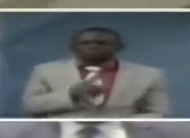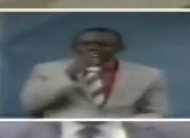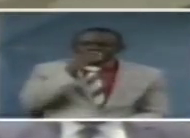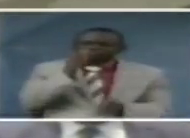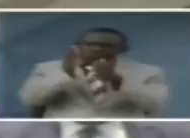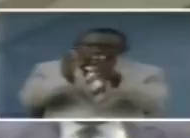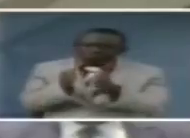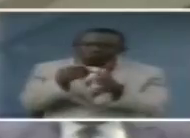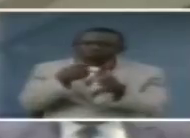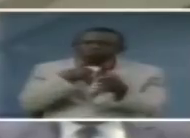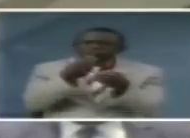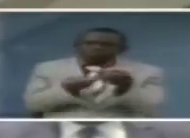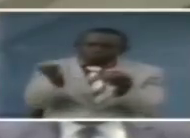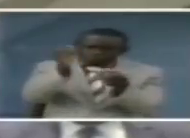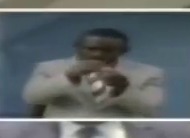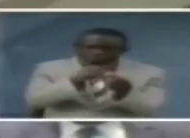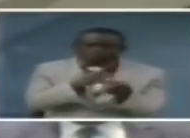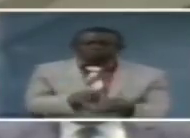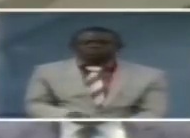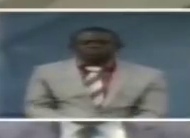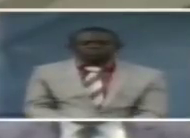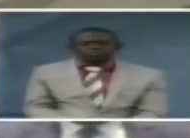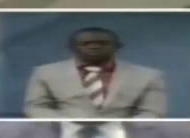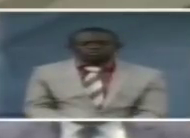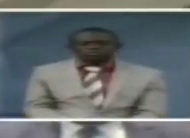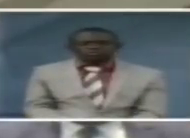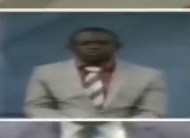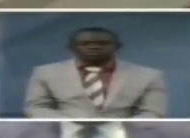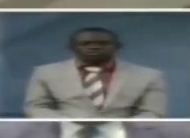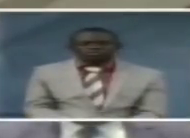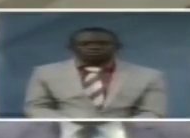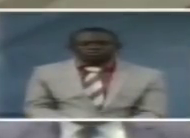the platform. Sir, let me add,